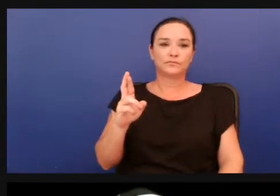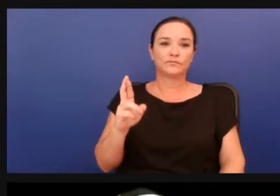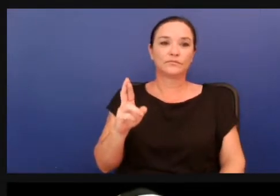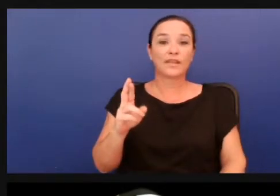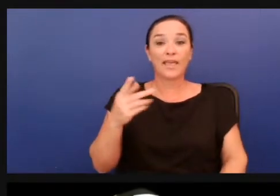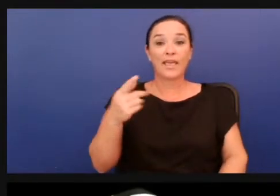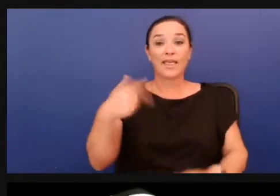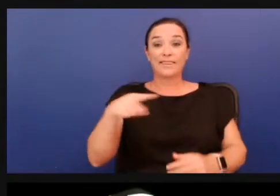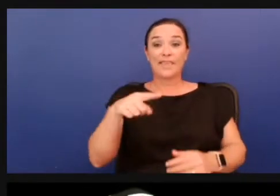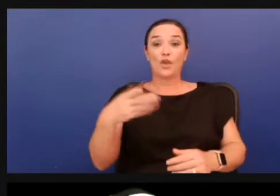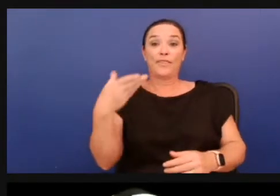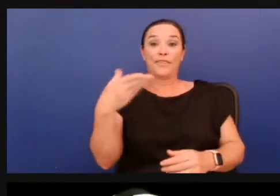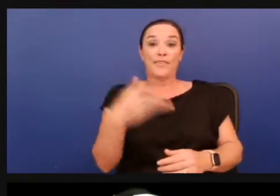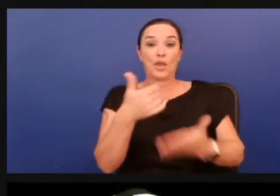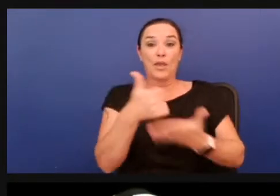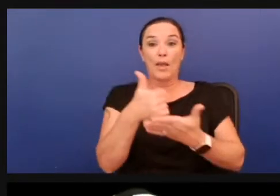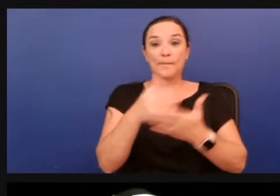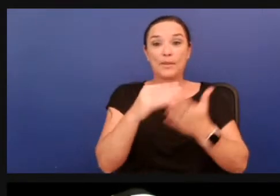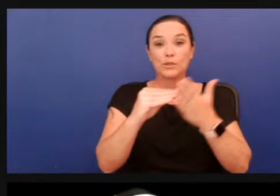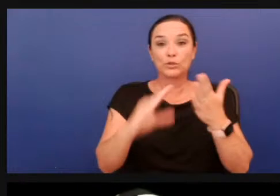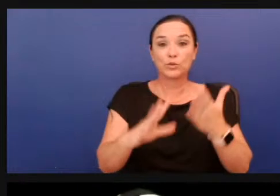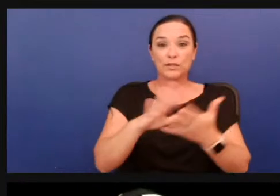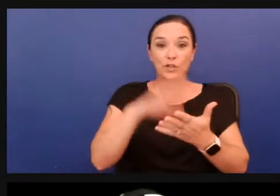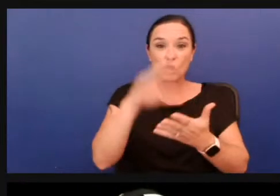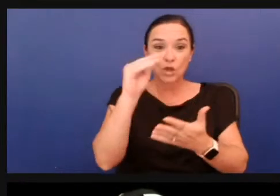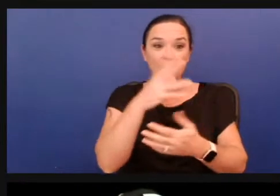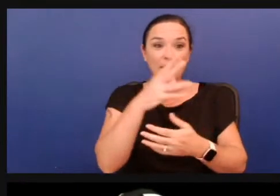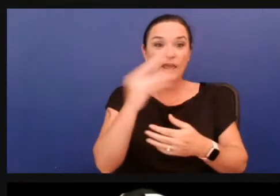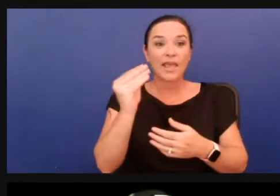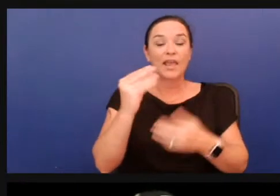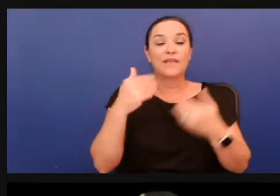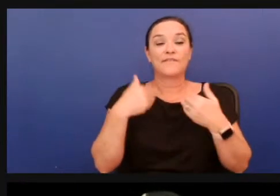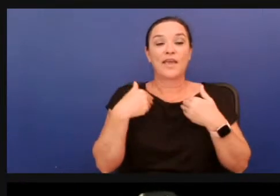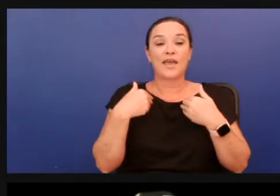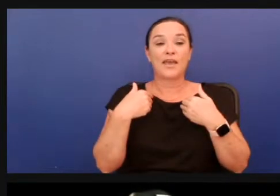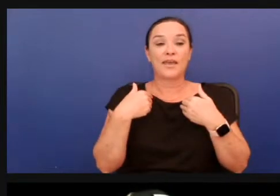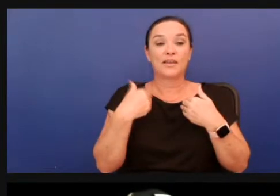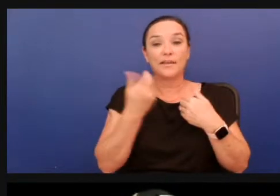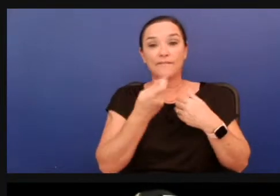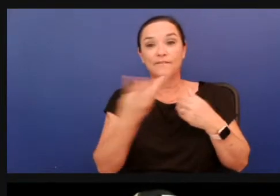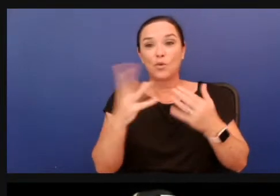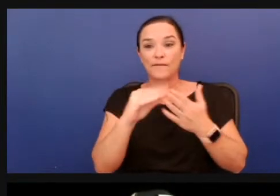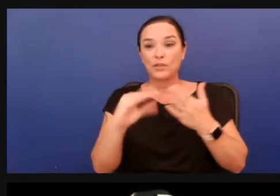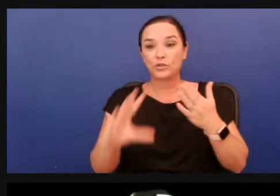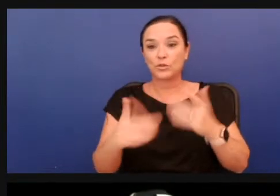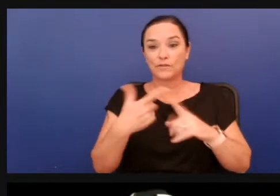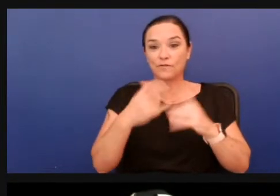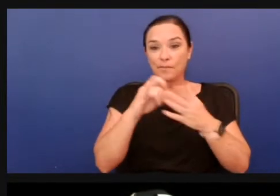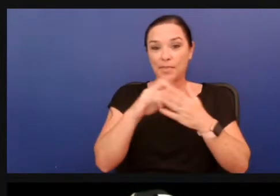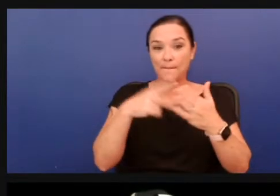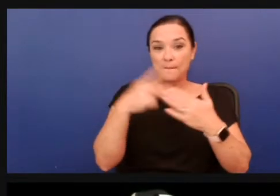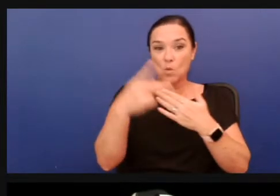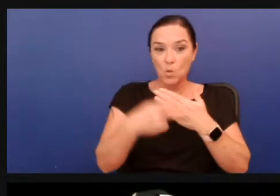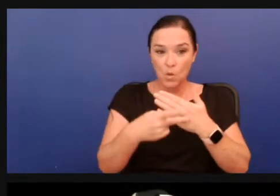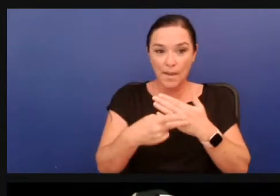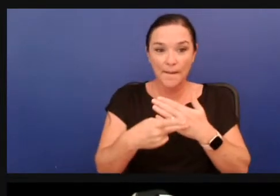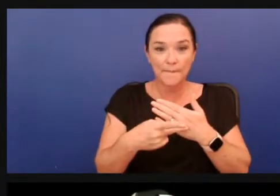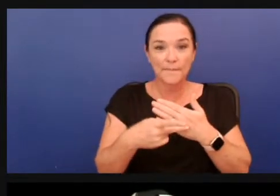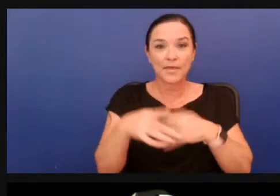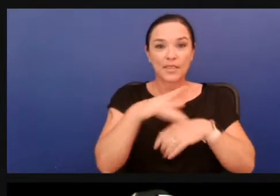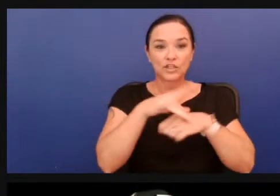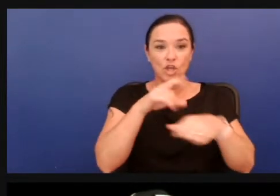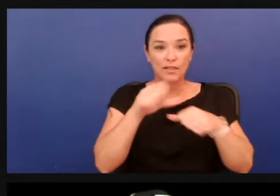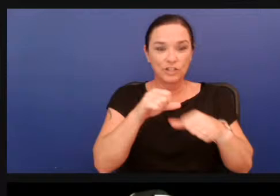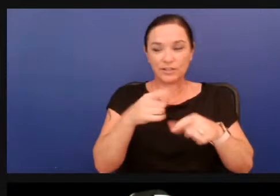learn, and there have been quite a number of students from that program that have now become geologists at the